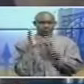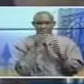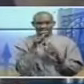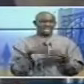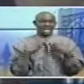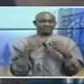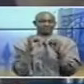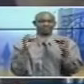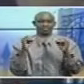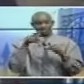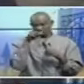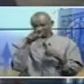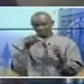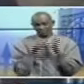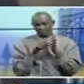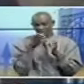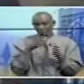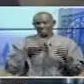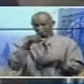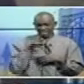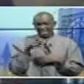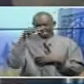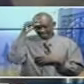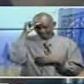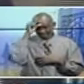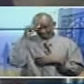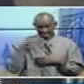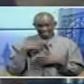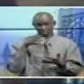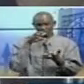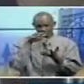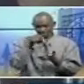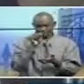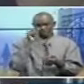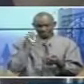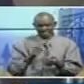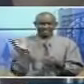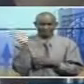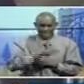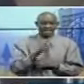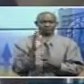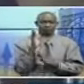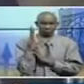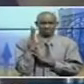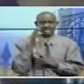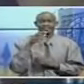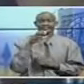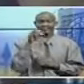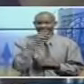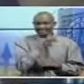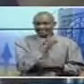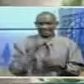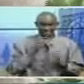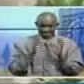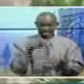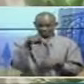motive in this and demand the government unconditionally reinstates Senator Muthama's